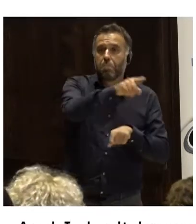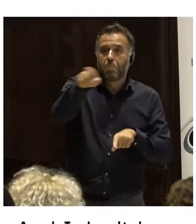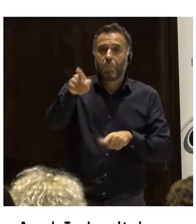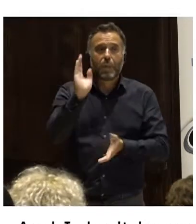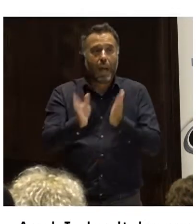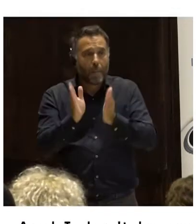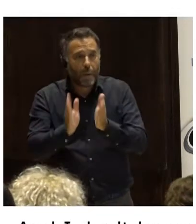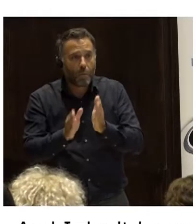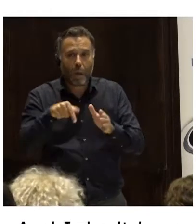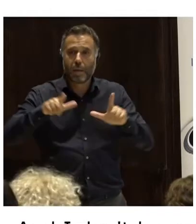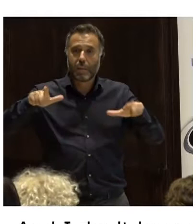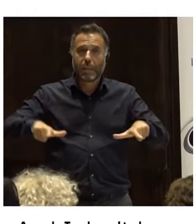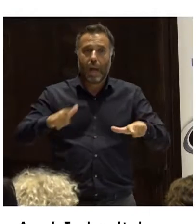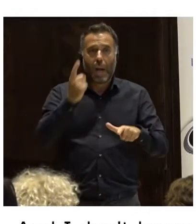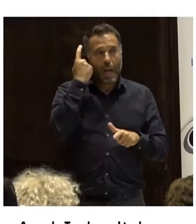No. Students?